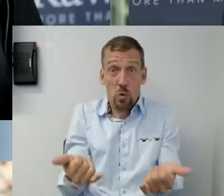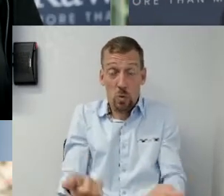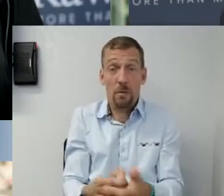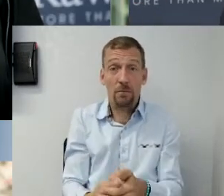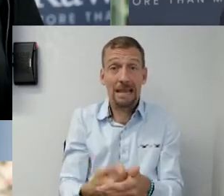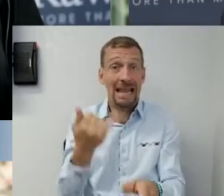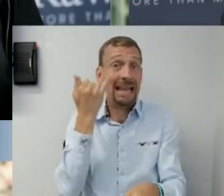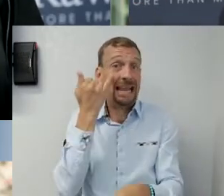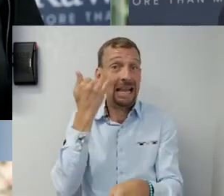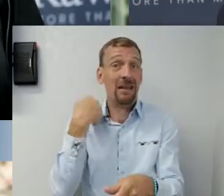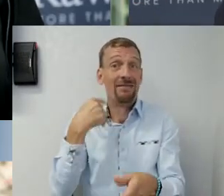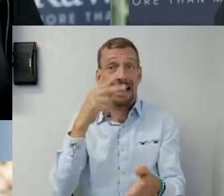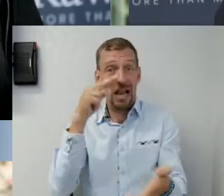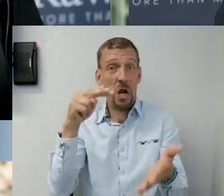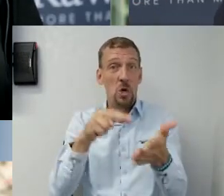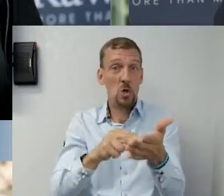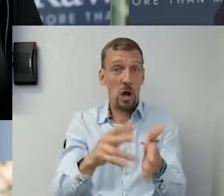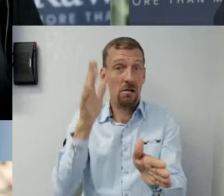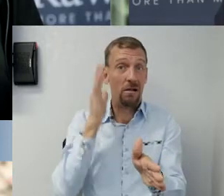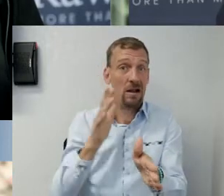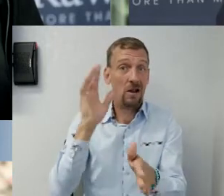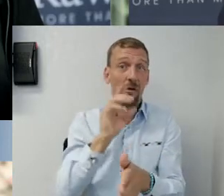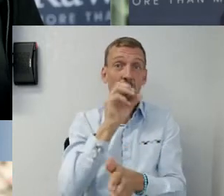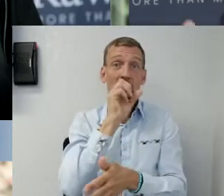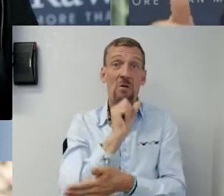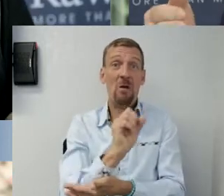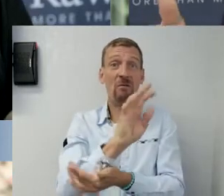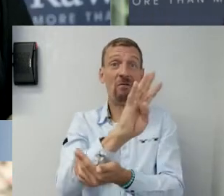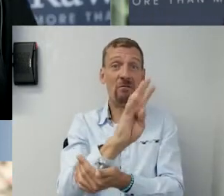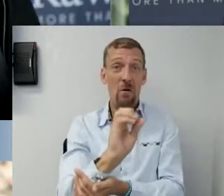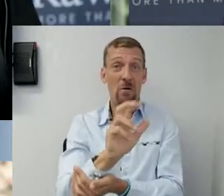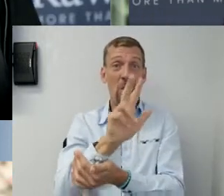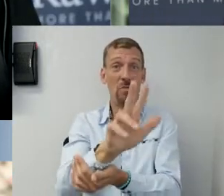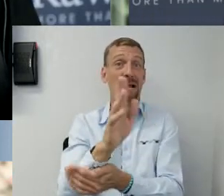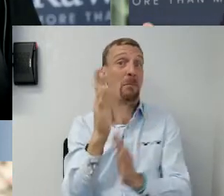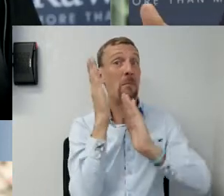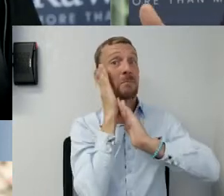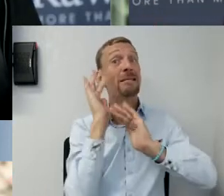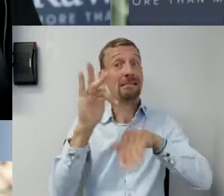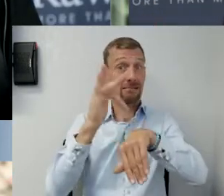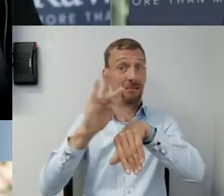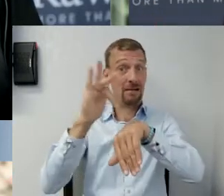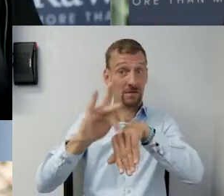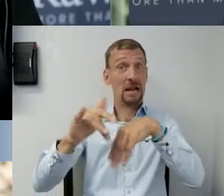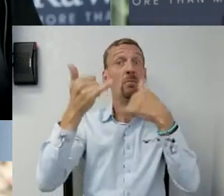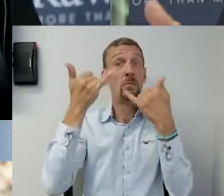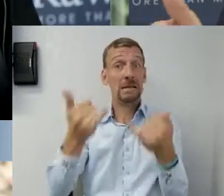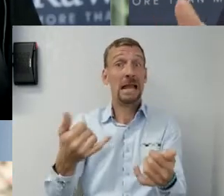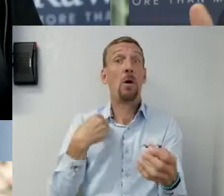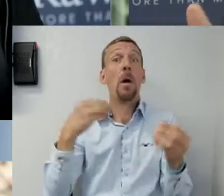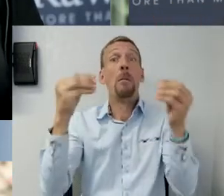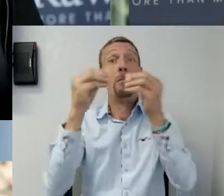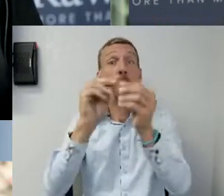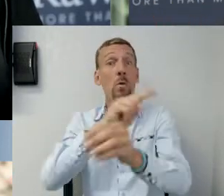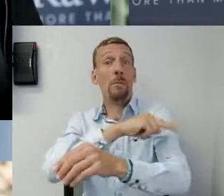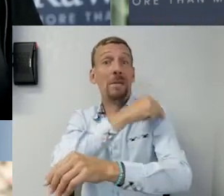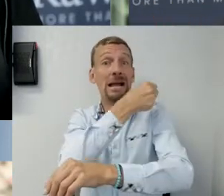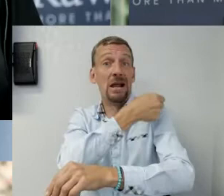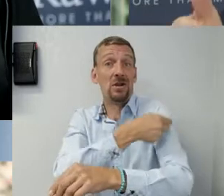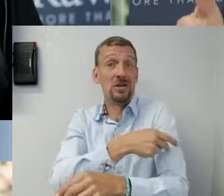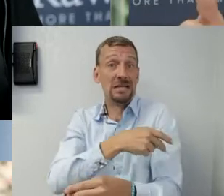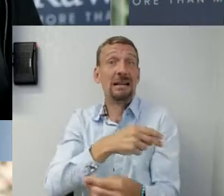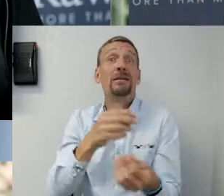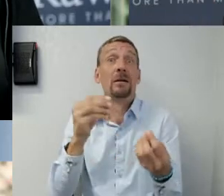original 403 beds that were open. So we actually have more patients in the hospital today than we did back